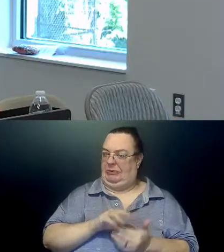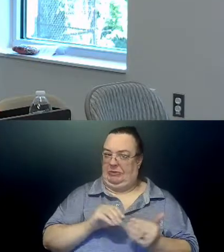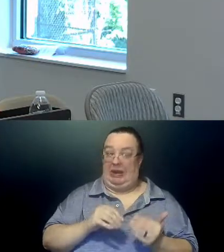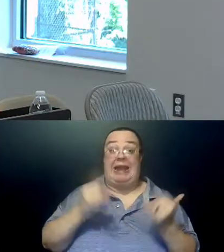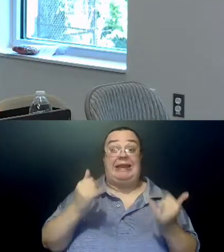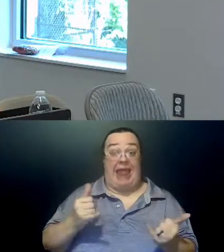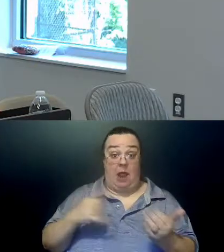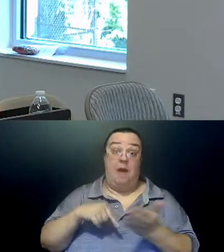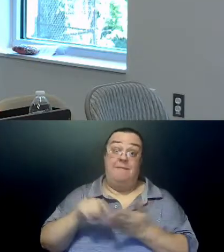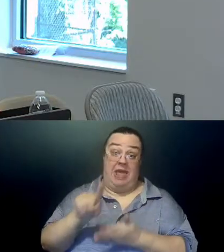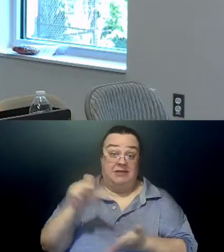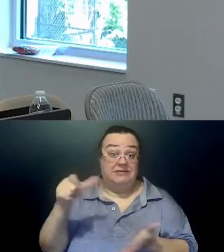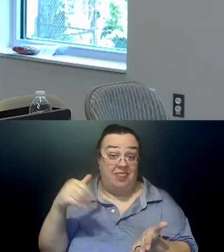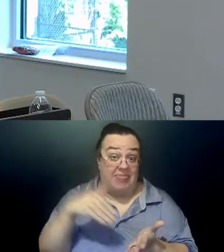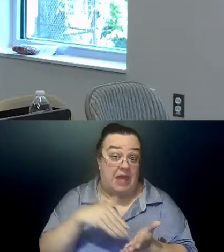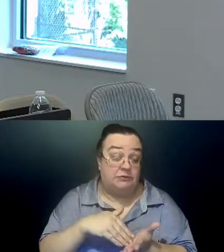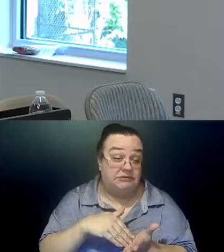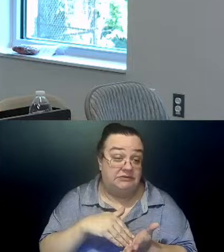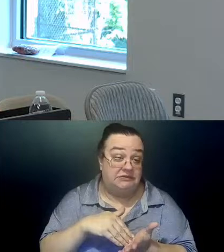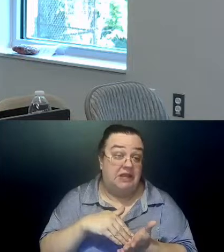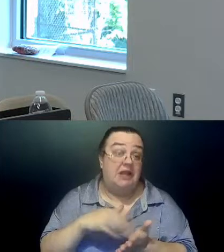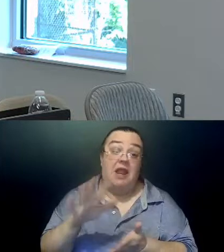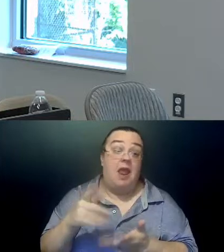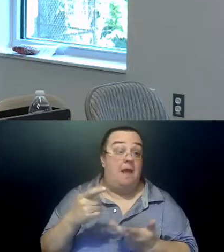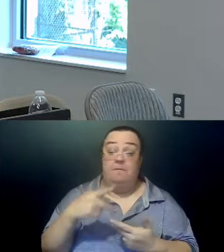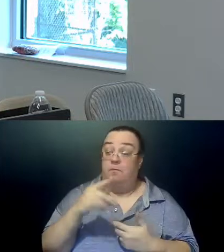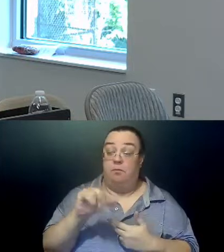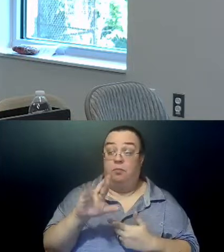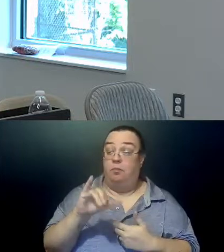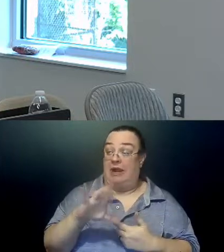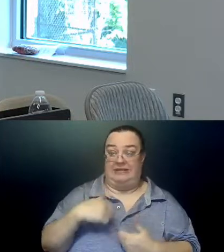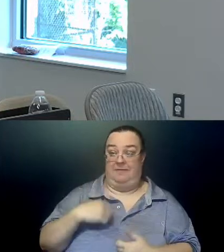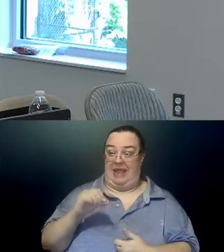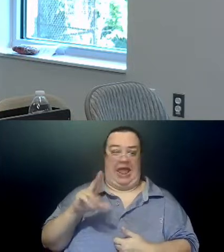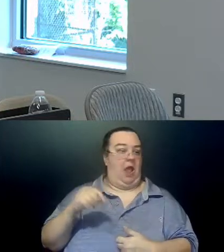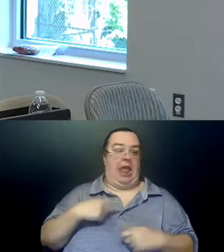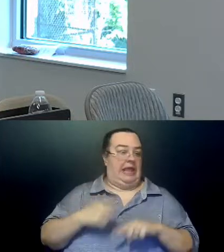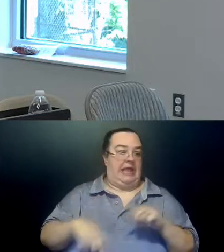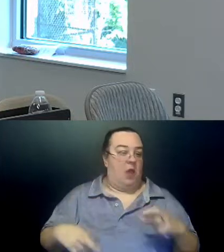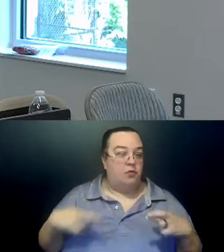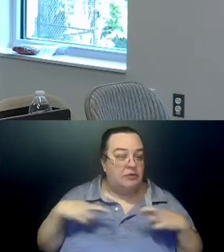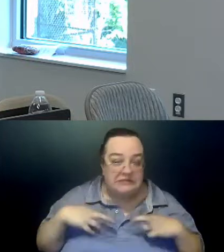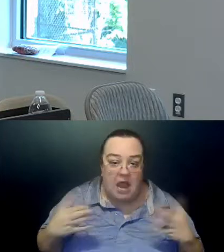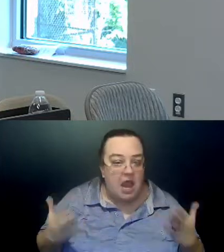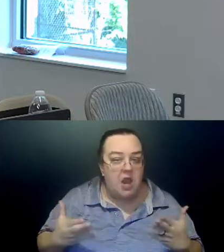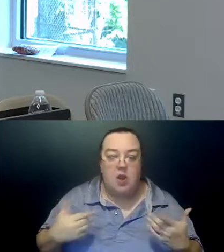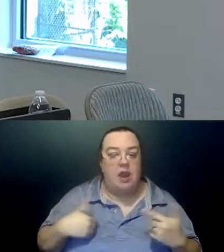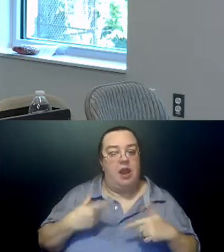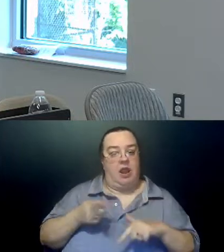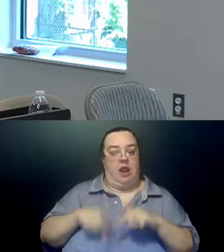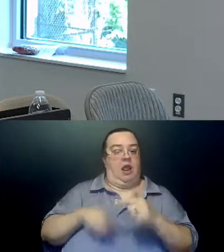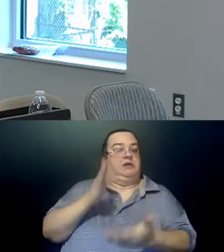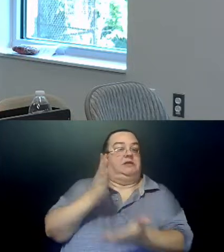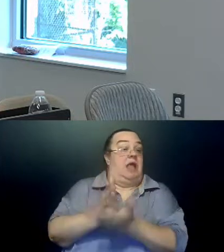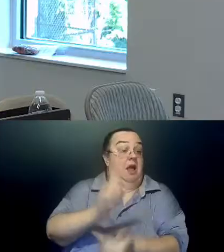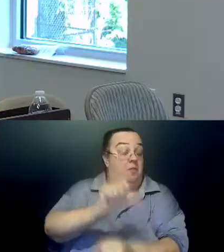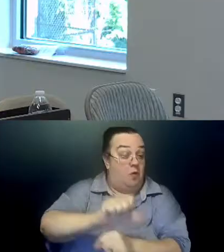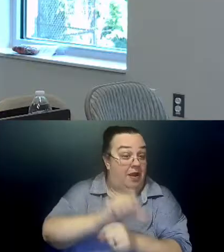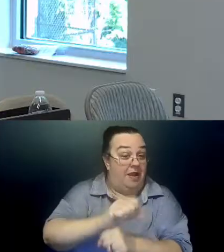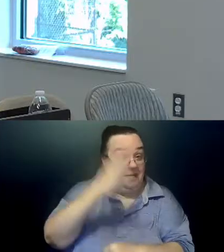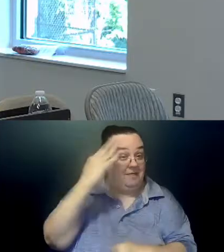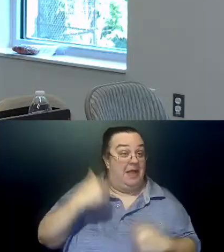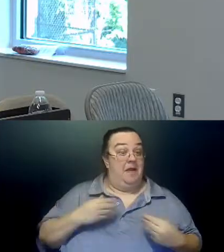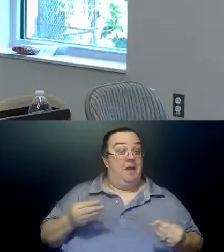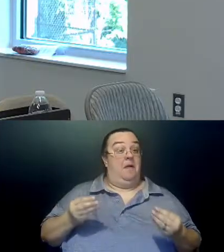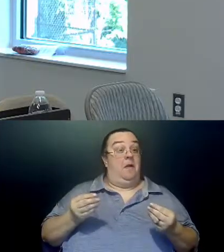10. You're pricing me out. I can't retire here. I can't stop working because of my property